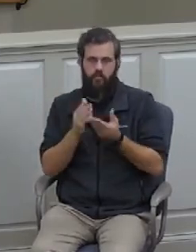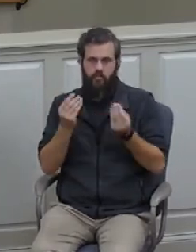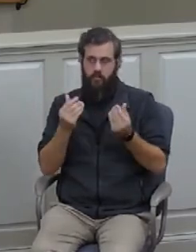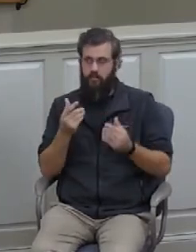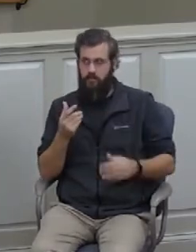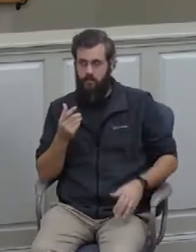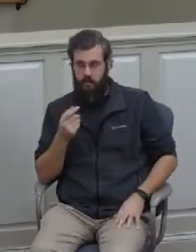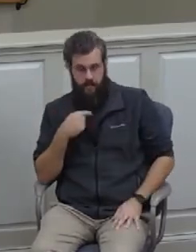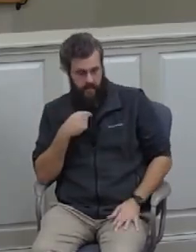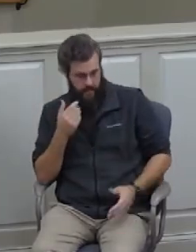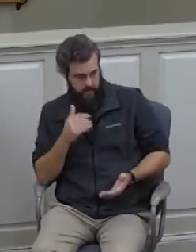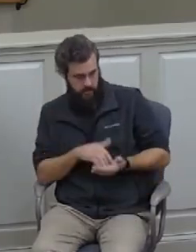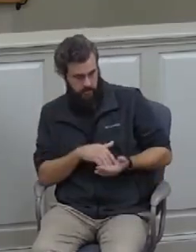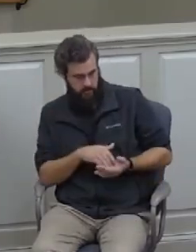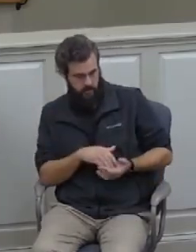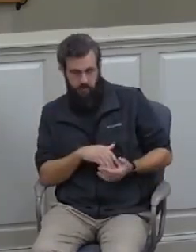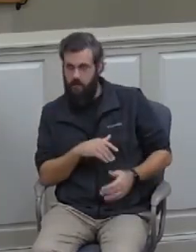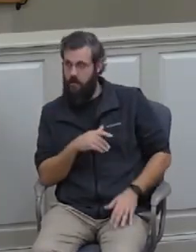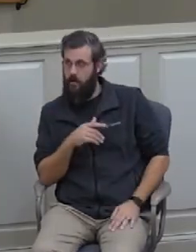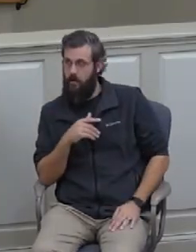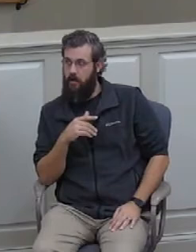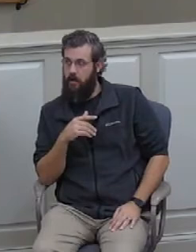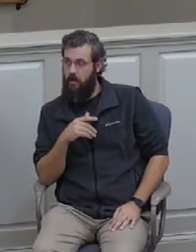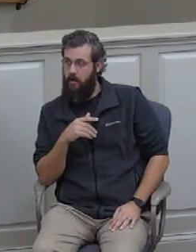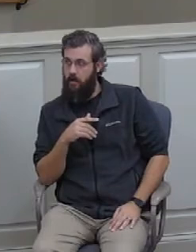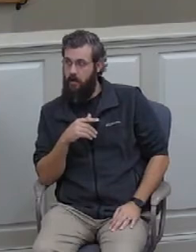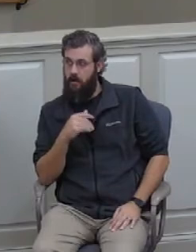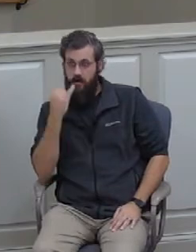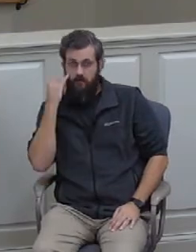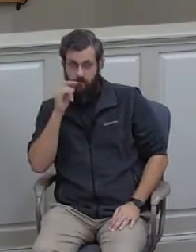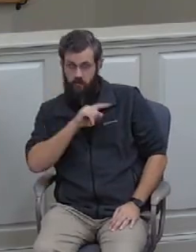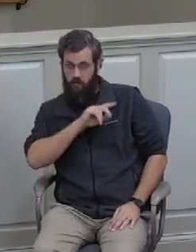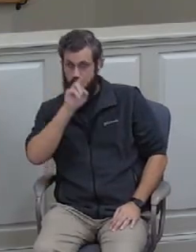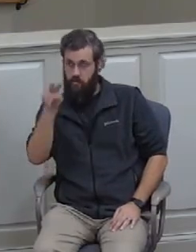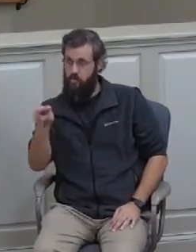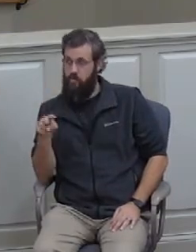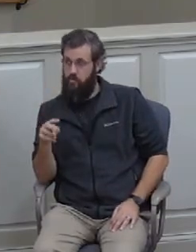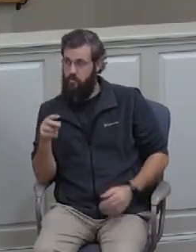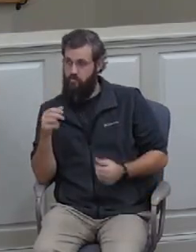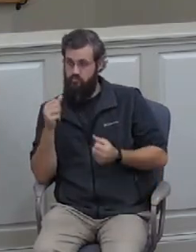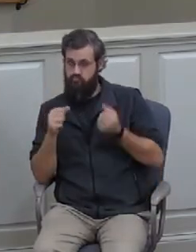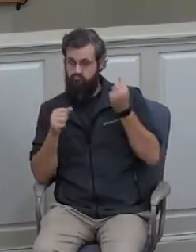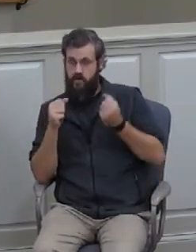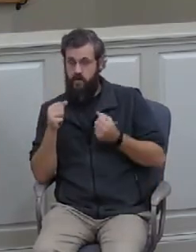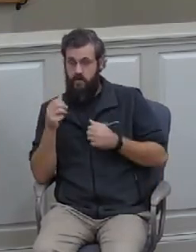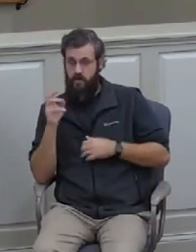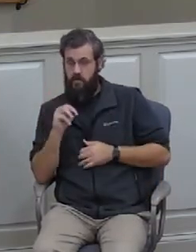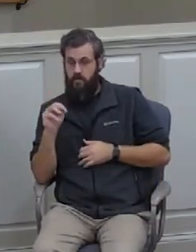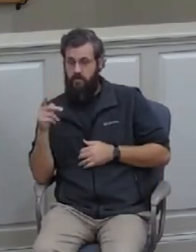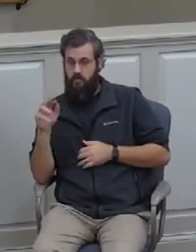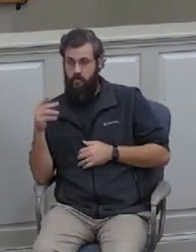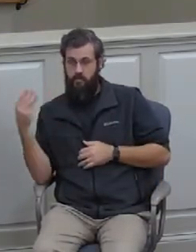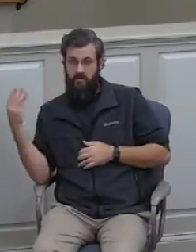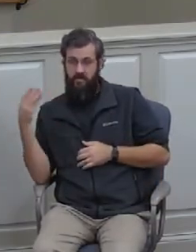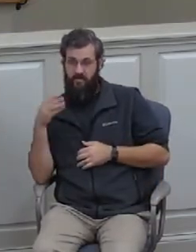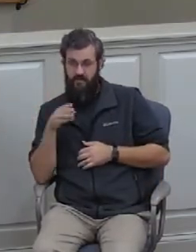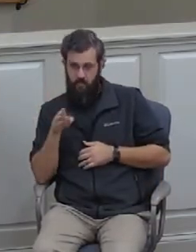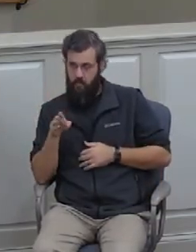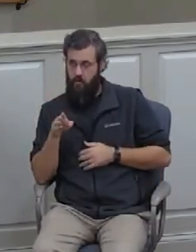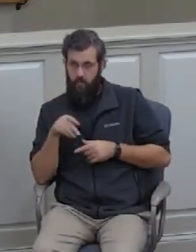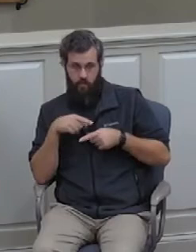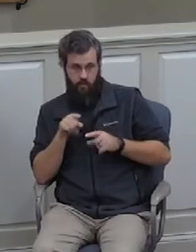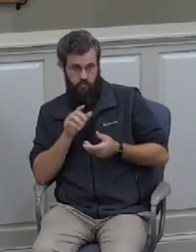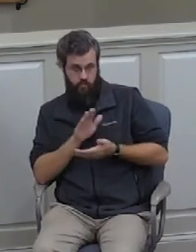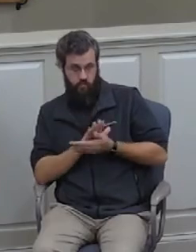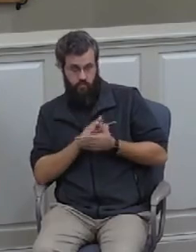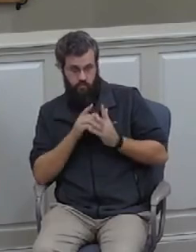Again, if you go out and take a look at it, and you drive into Millennium Park or out of Millennium Park when school's